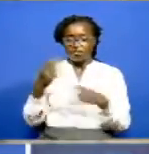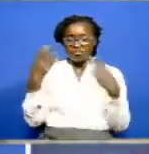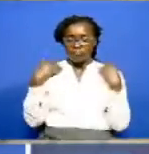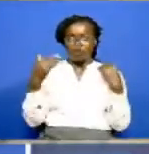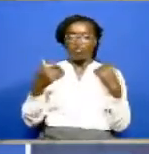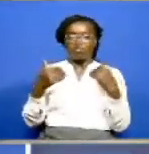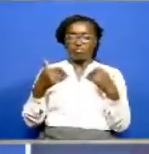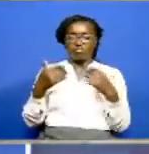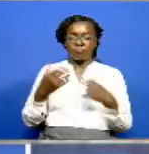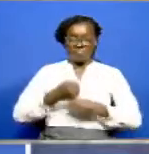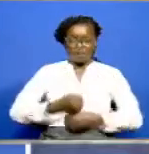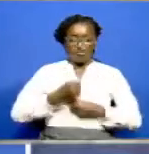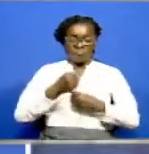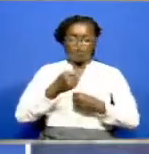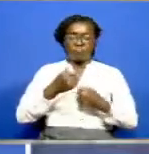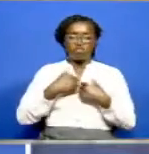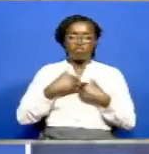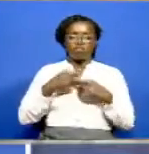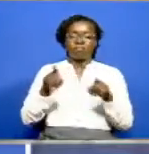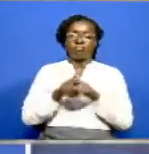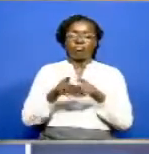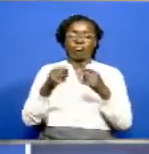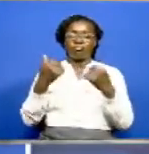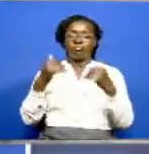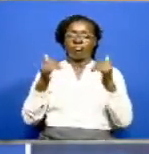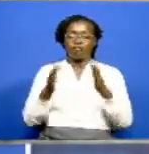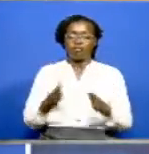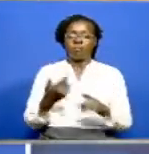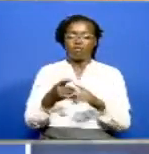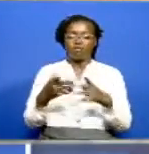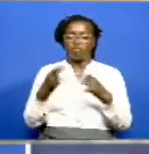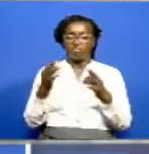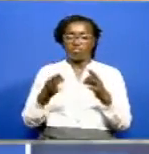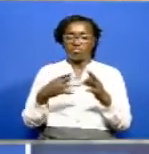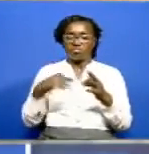approach the game, the confidence you have as a player. But if you go there well